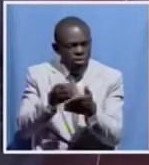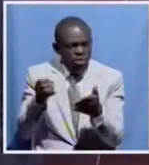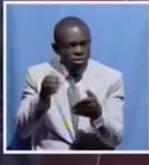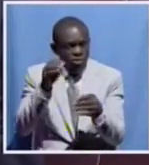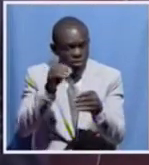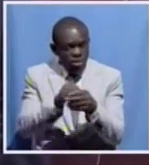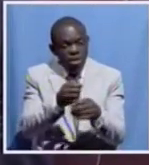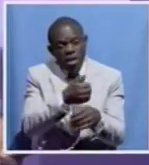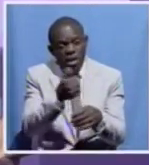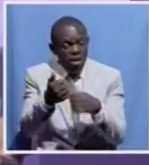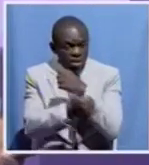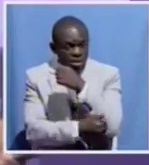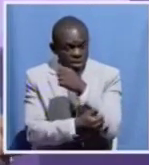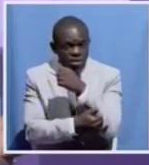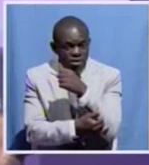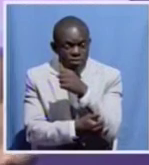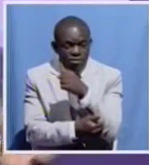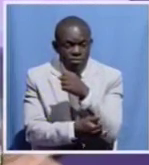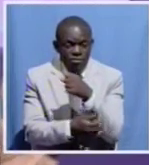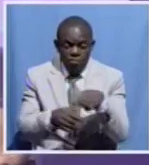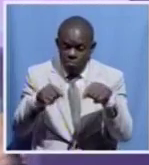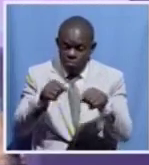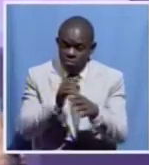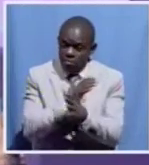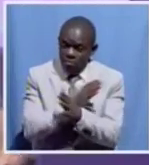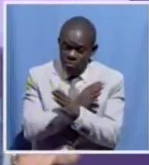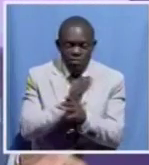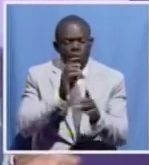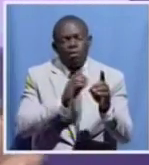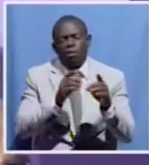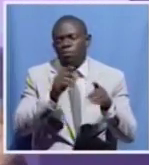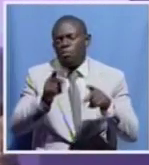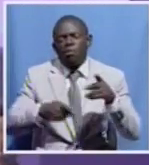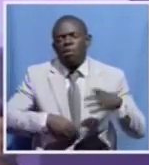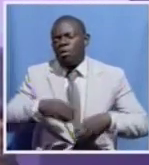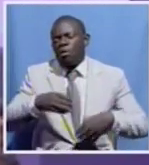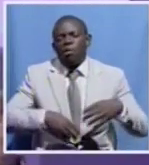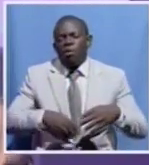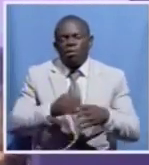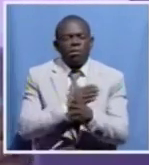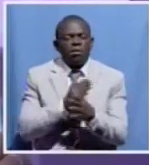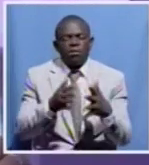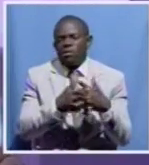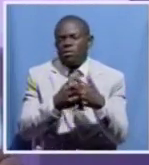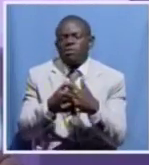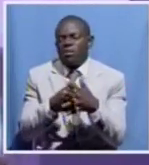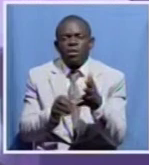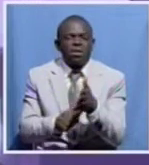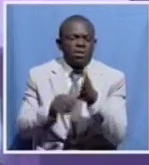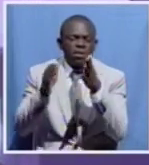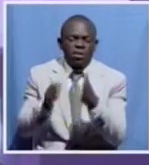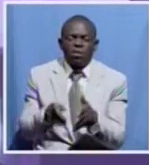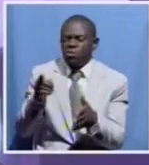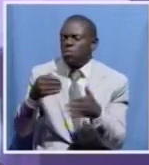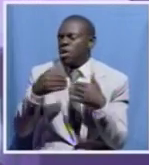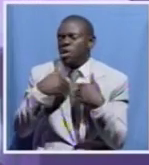I mean, this has always been a debate in Zambia. This ambassador is meddling and this one is meddling in the affairs of the country. How was your experience like?